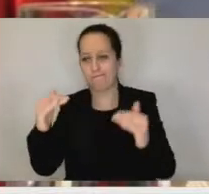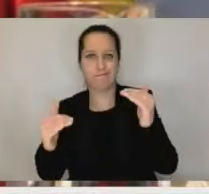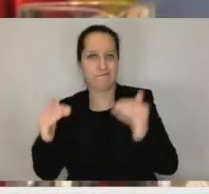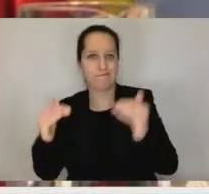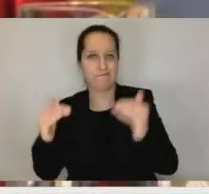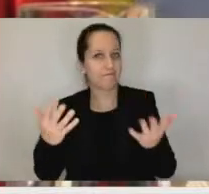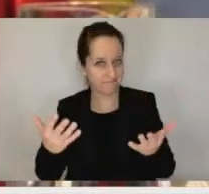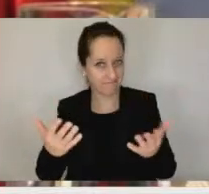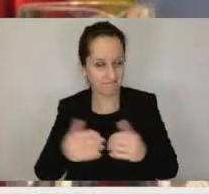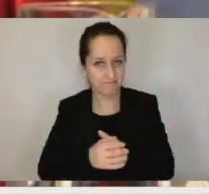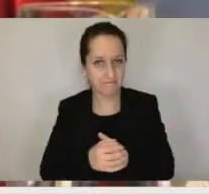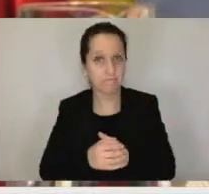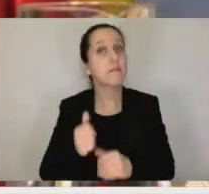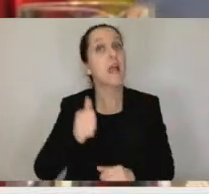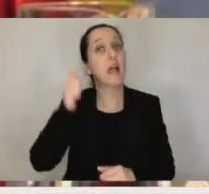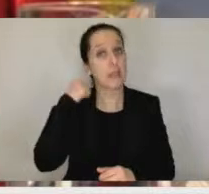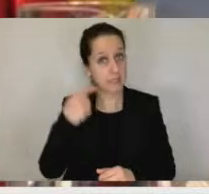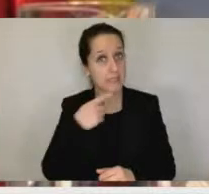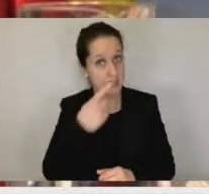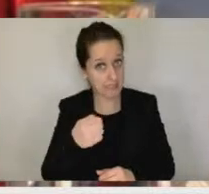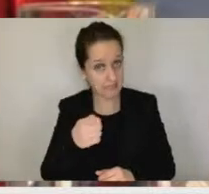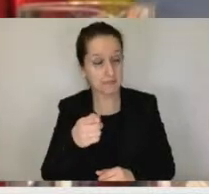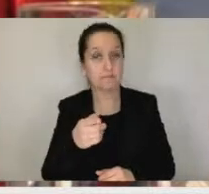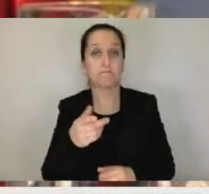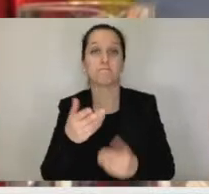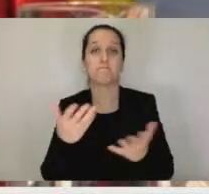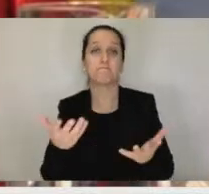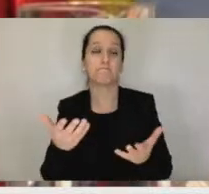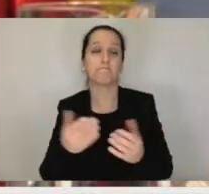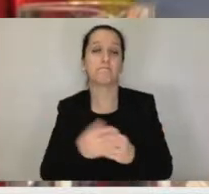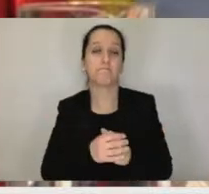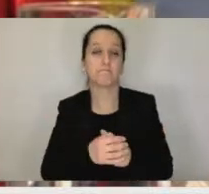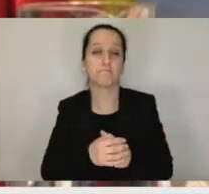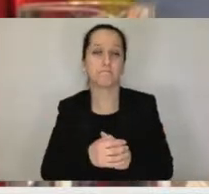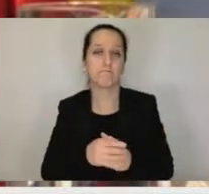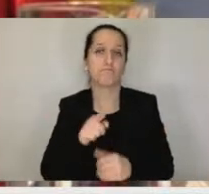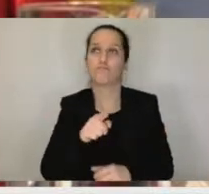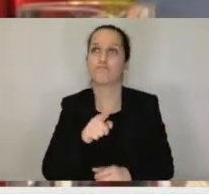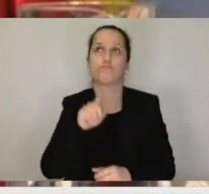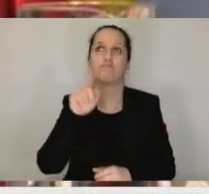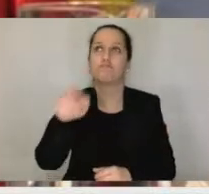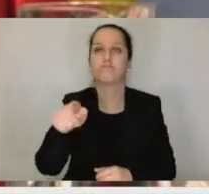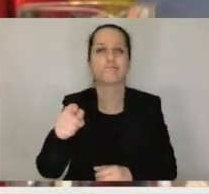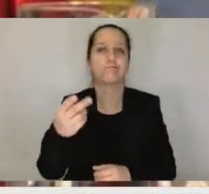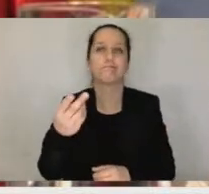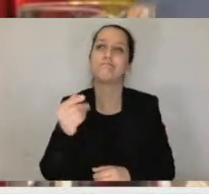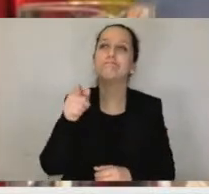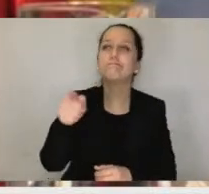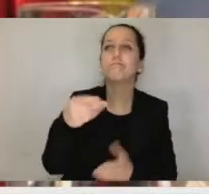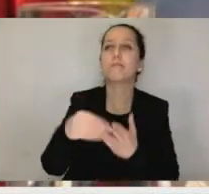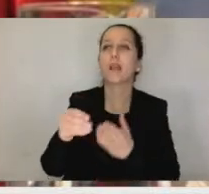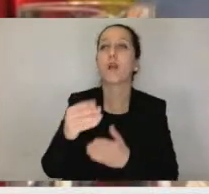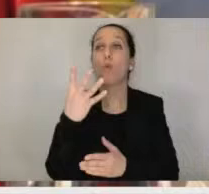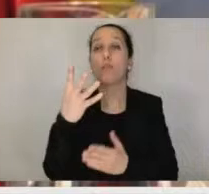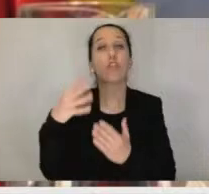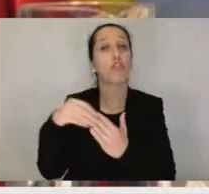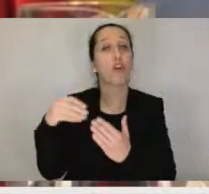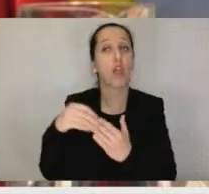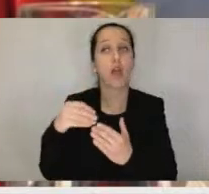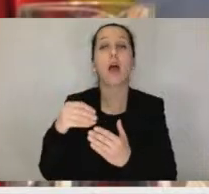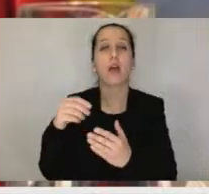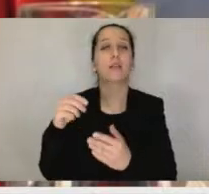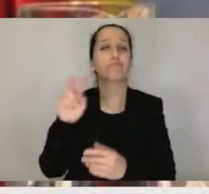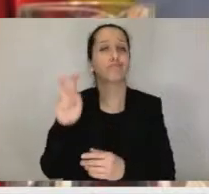yesterday, you go into Starbucks, you order a latte that costs $4.20, you get hit for $5, and the 80 cents goes